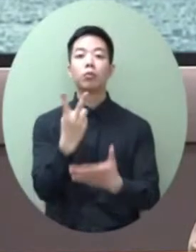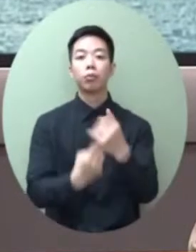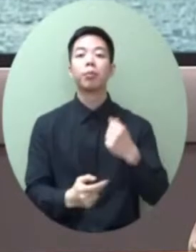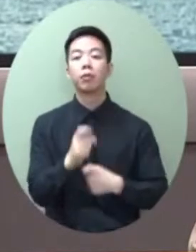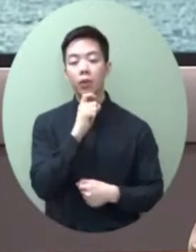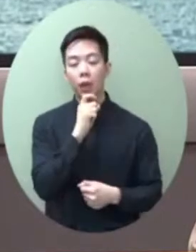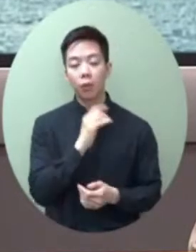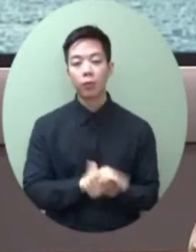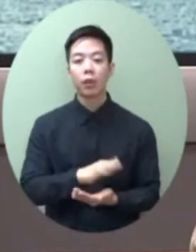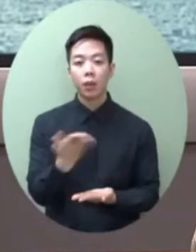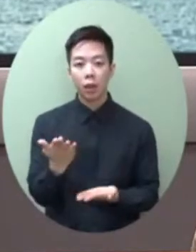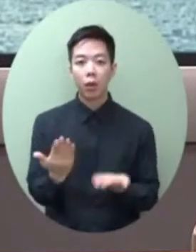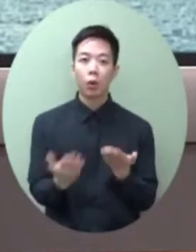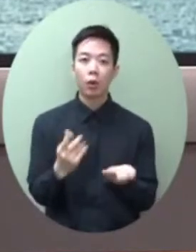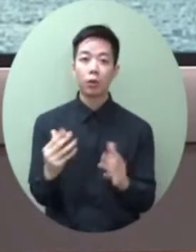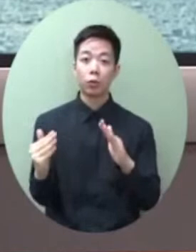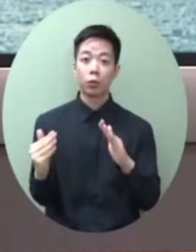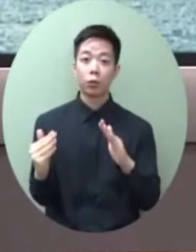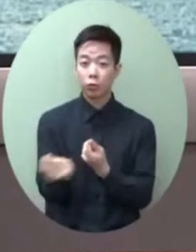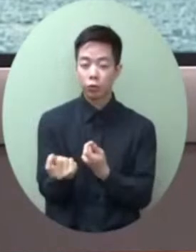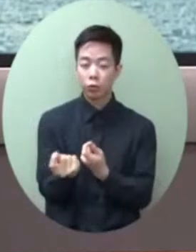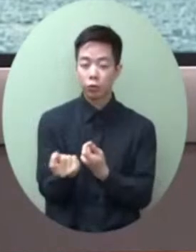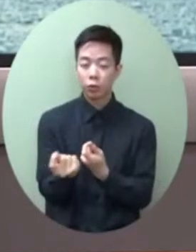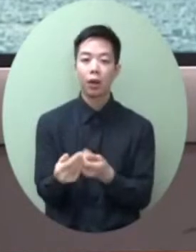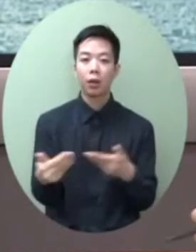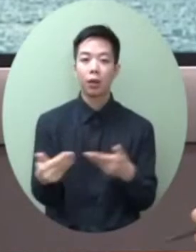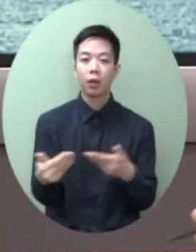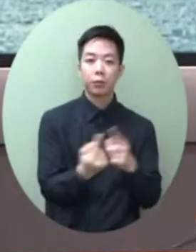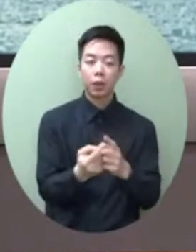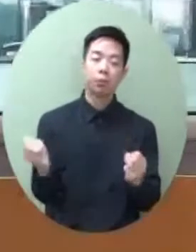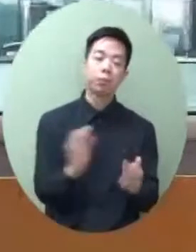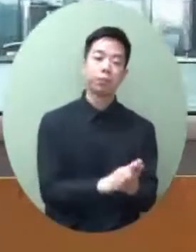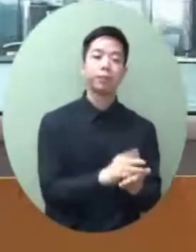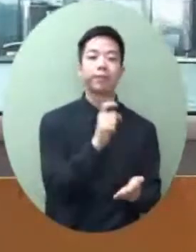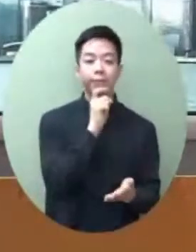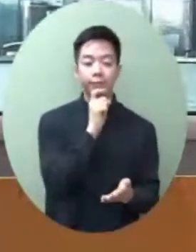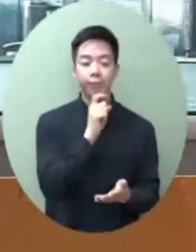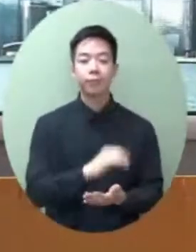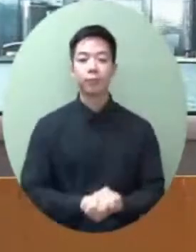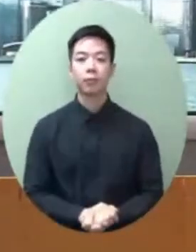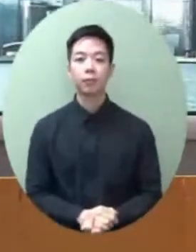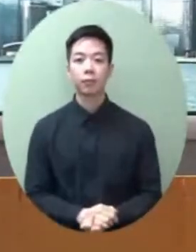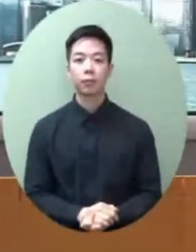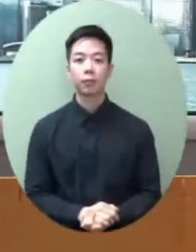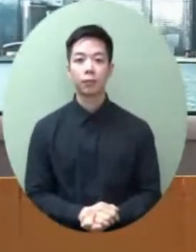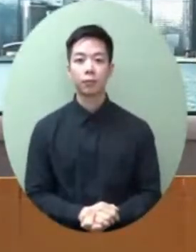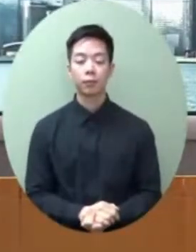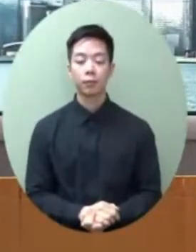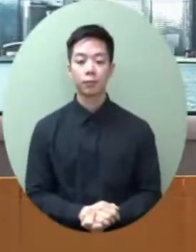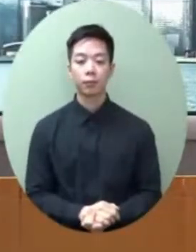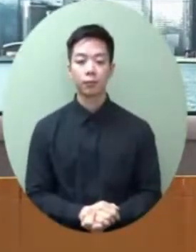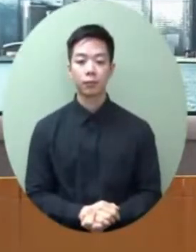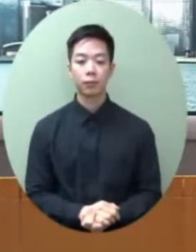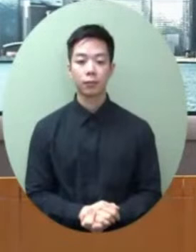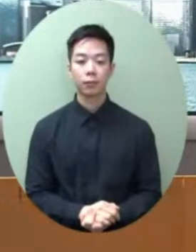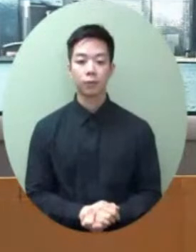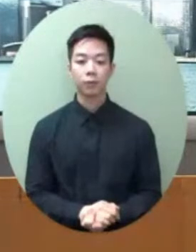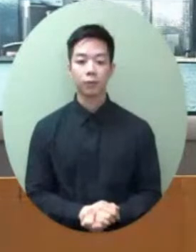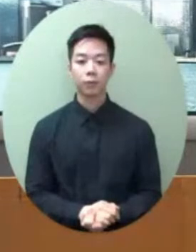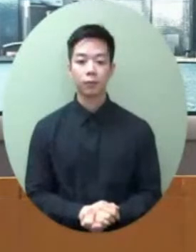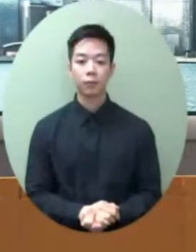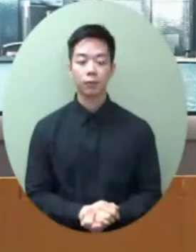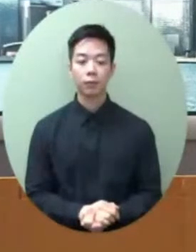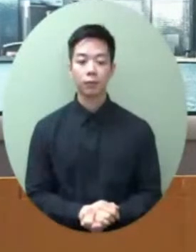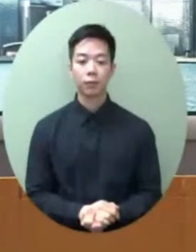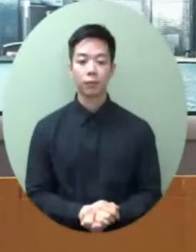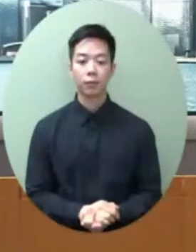those districts, and some may be close contacts. Next question, please. This gentleman at the